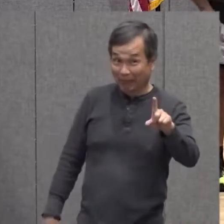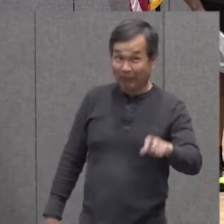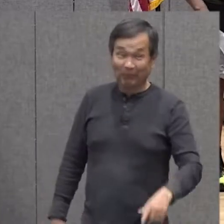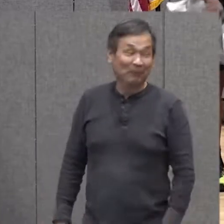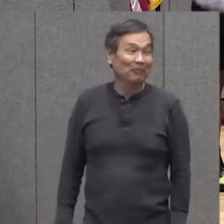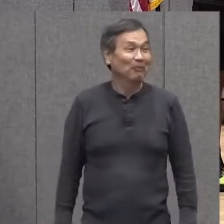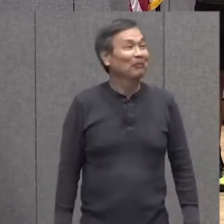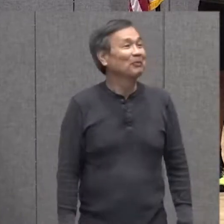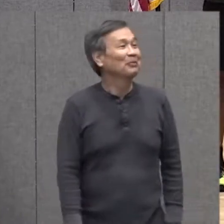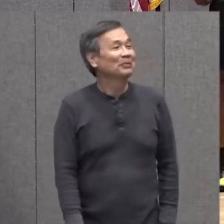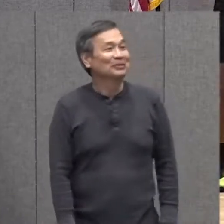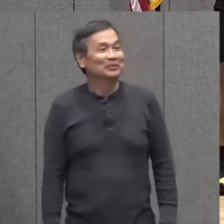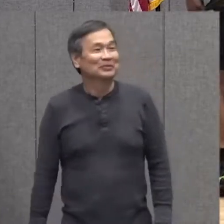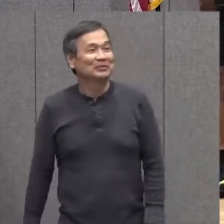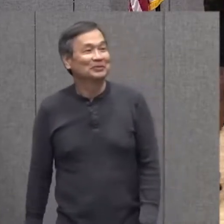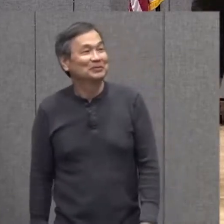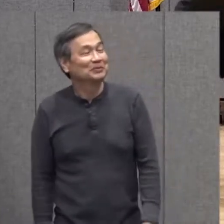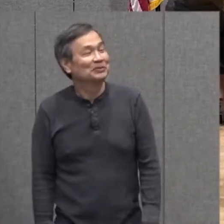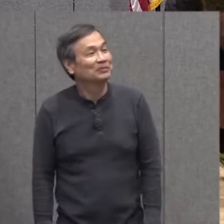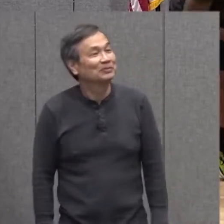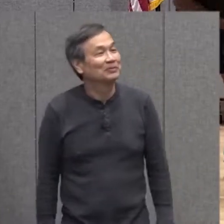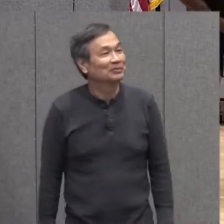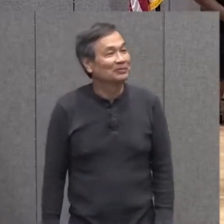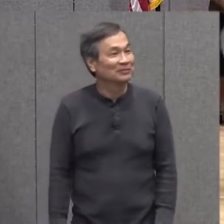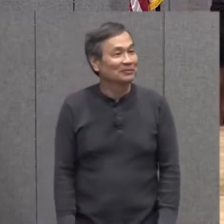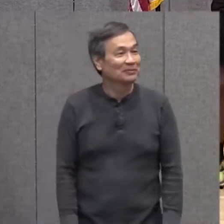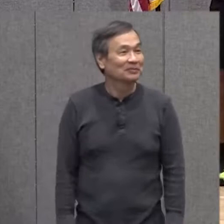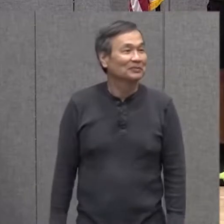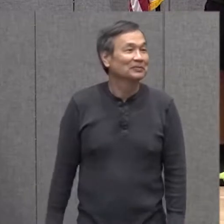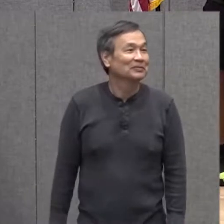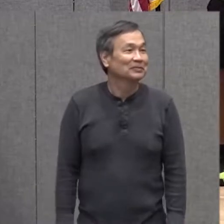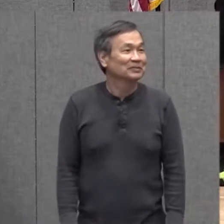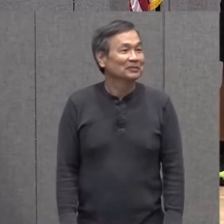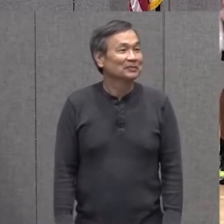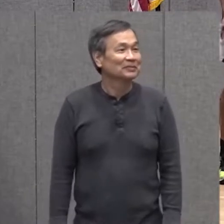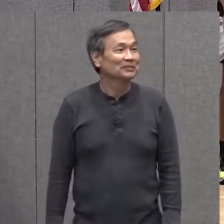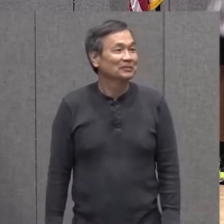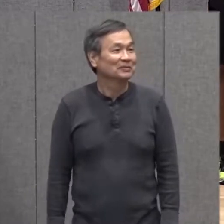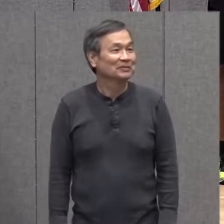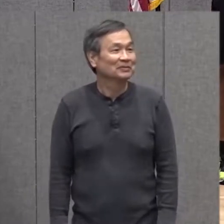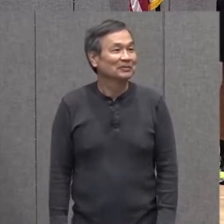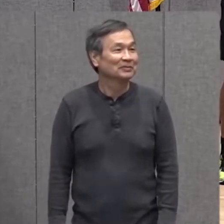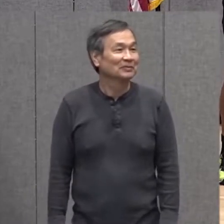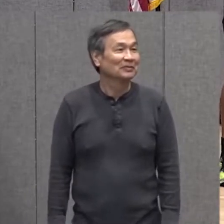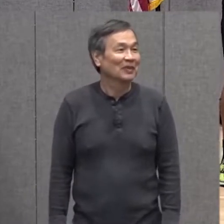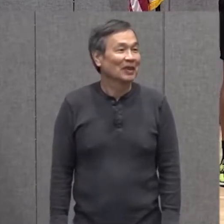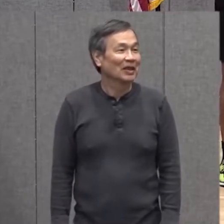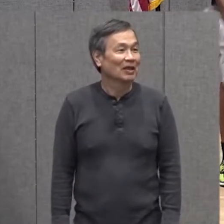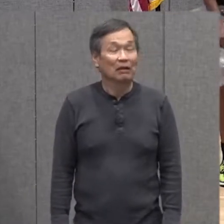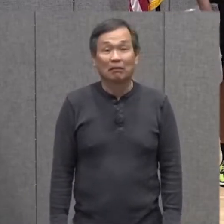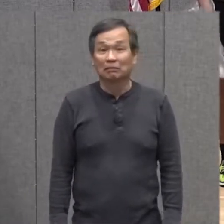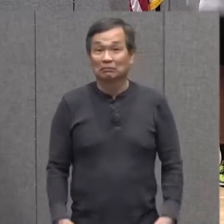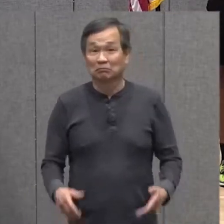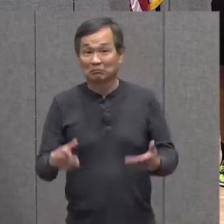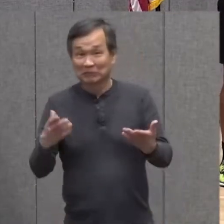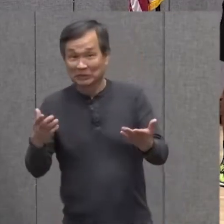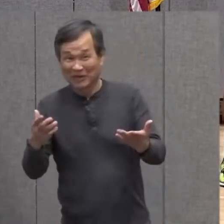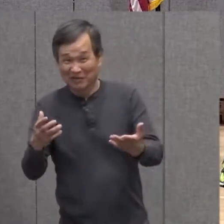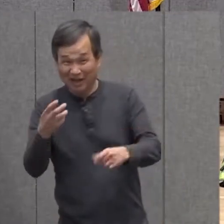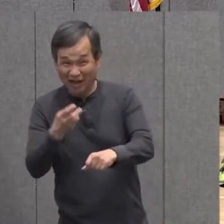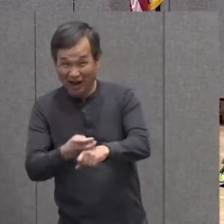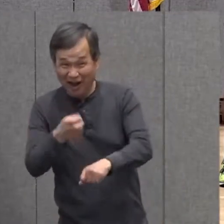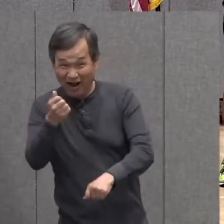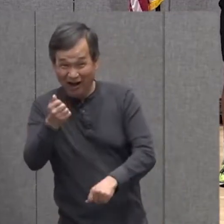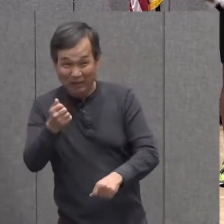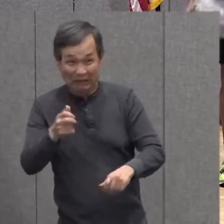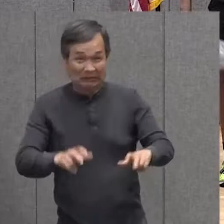no es nuestra favorita, la no dominante. So for some of us, it's a little bit more